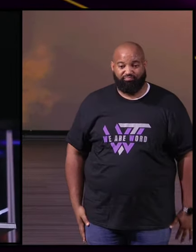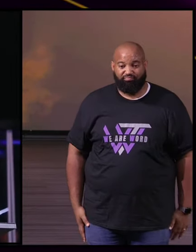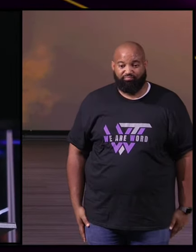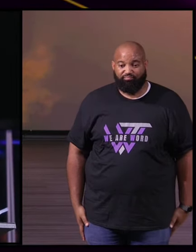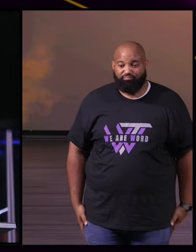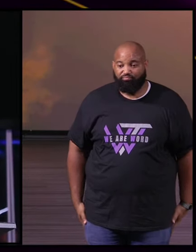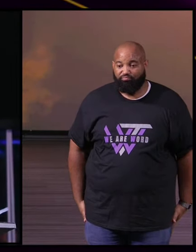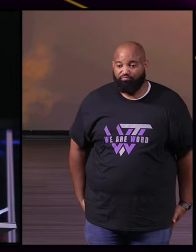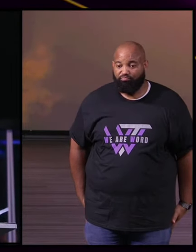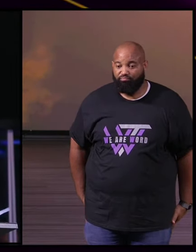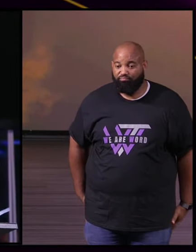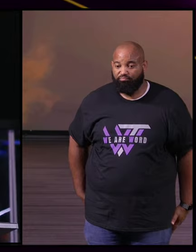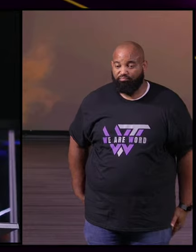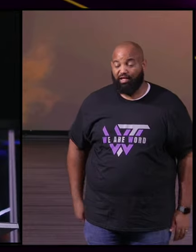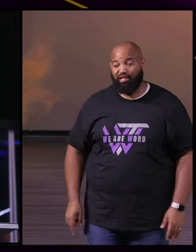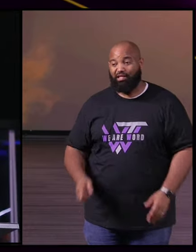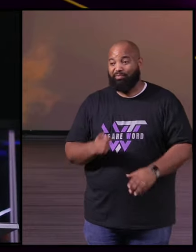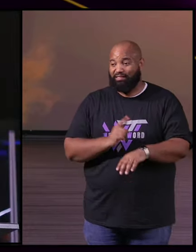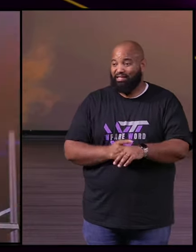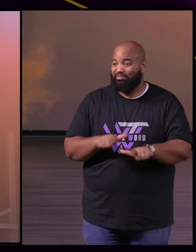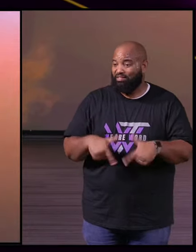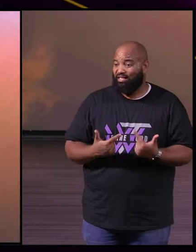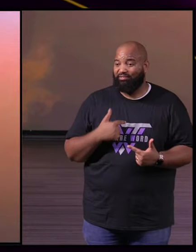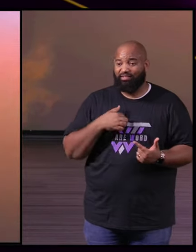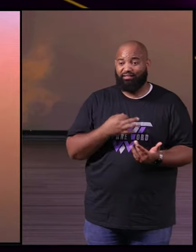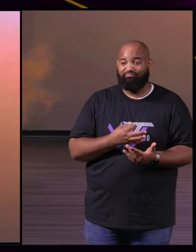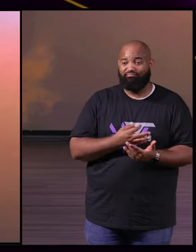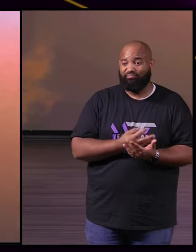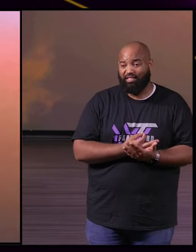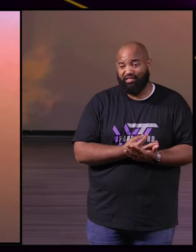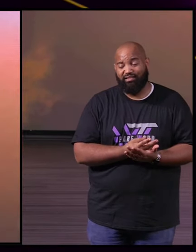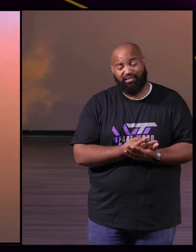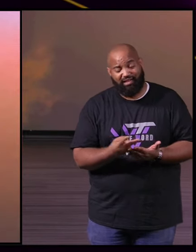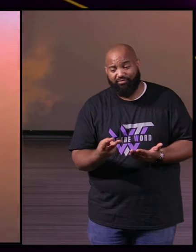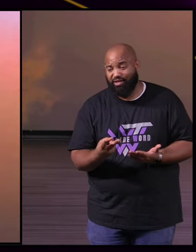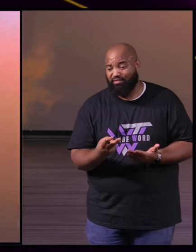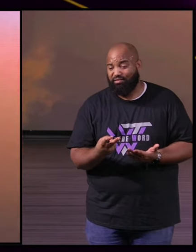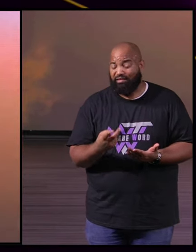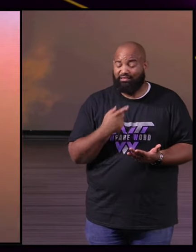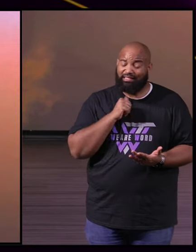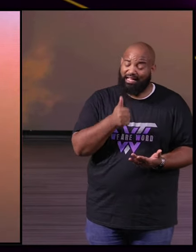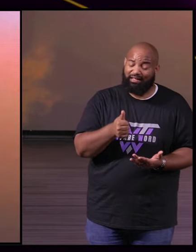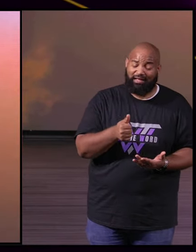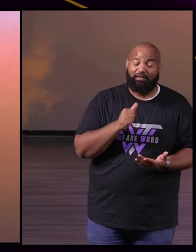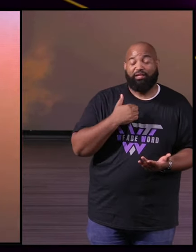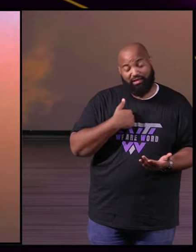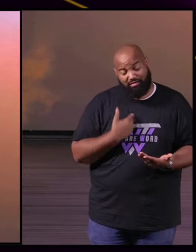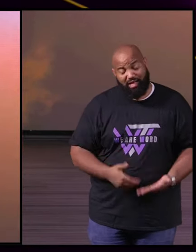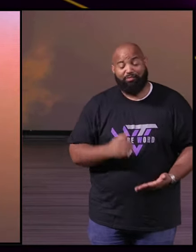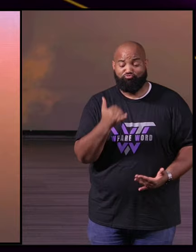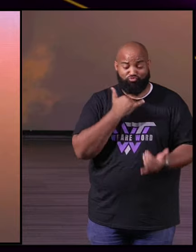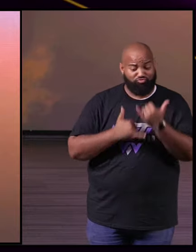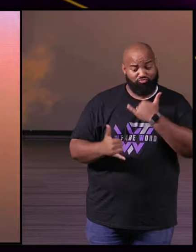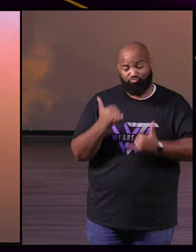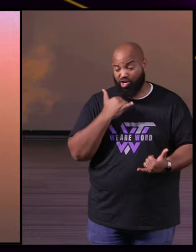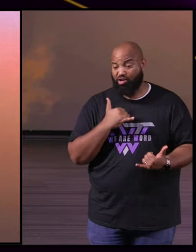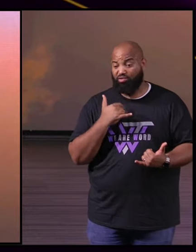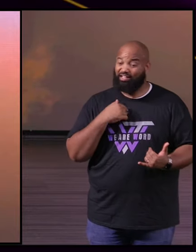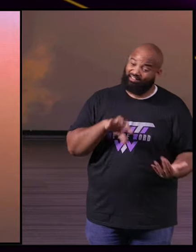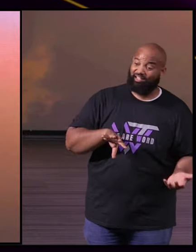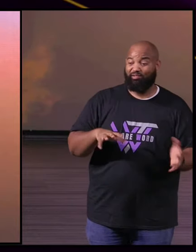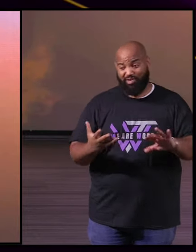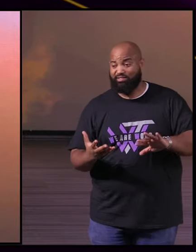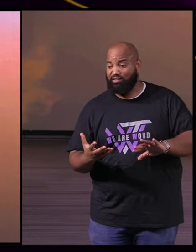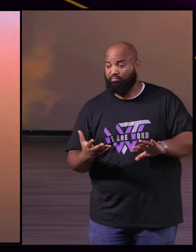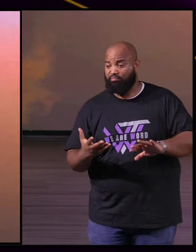Moments in my life when I fail. Moments in my life when I get it wrong. I want to encourage everybody